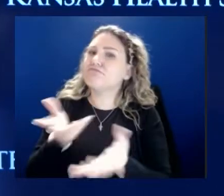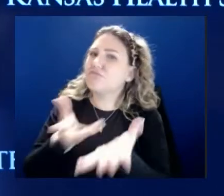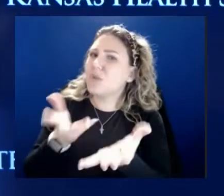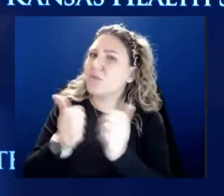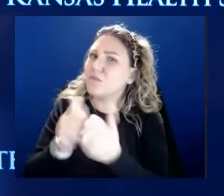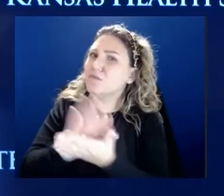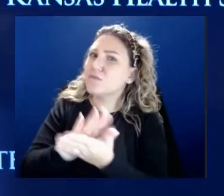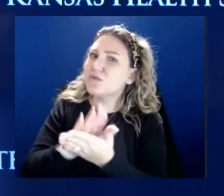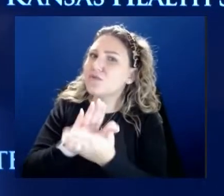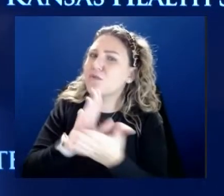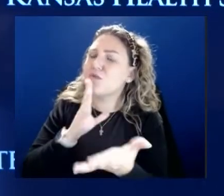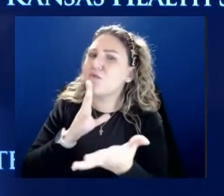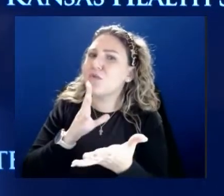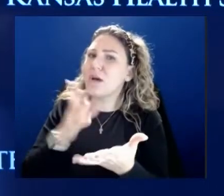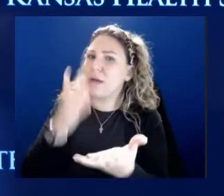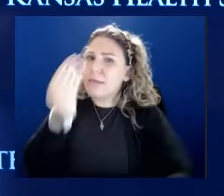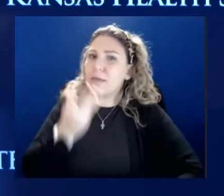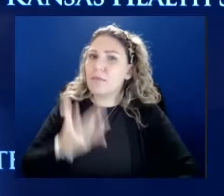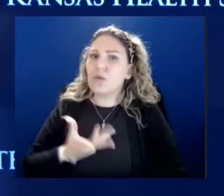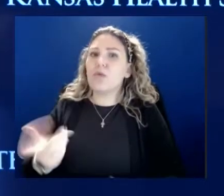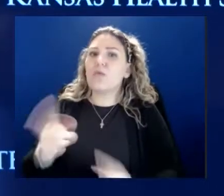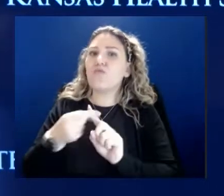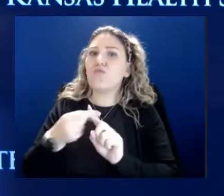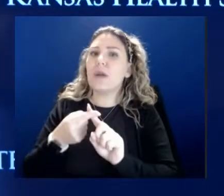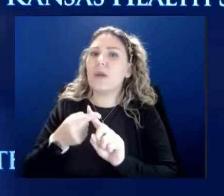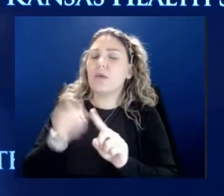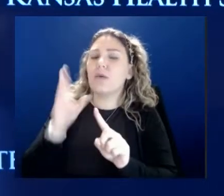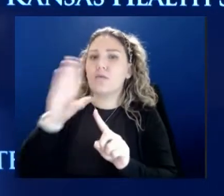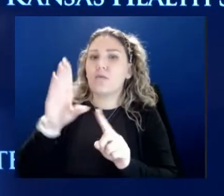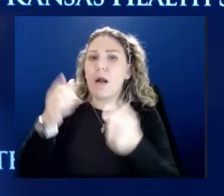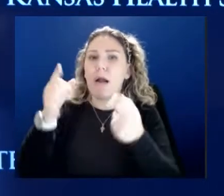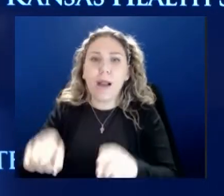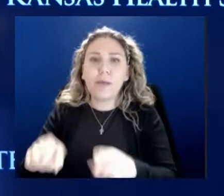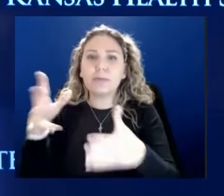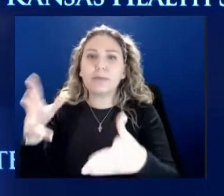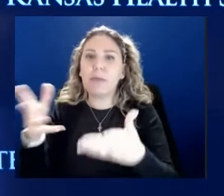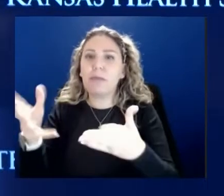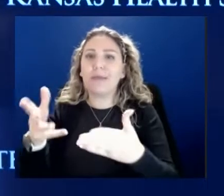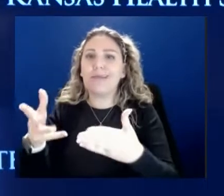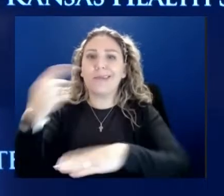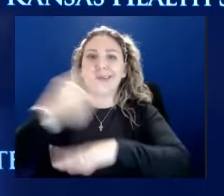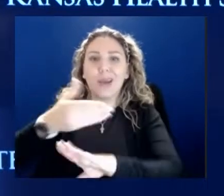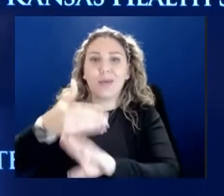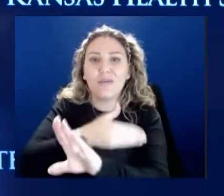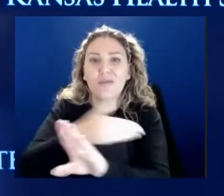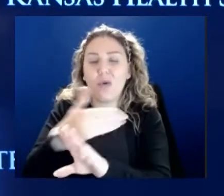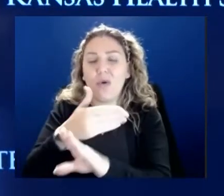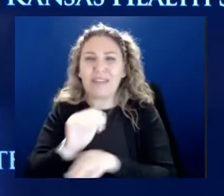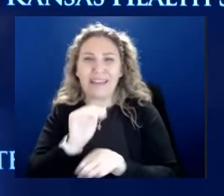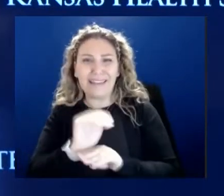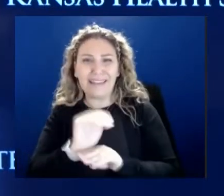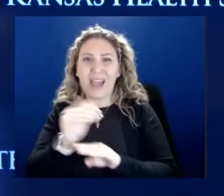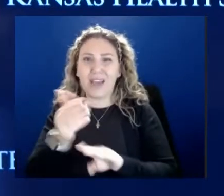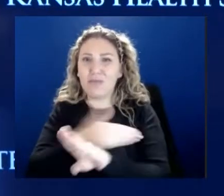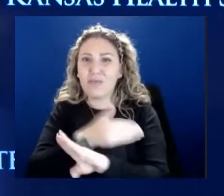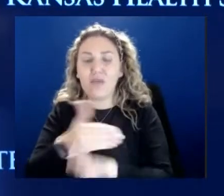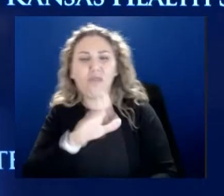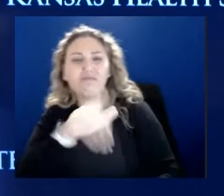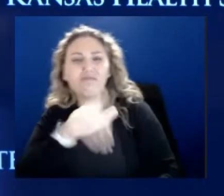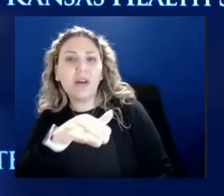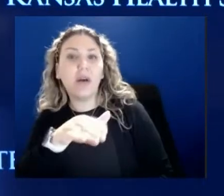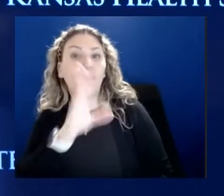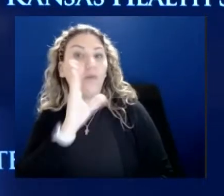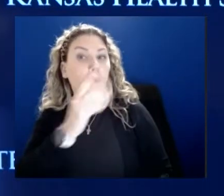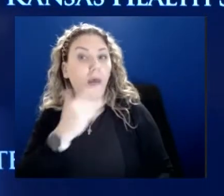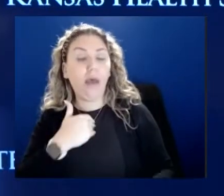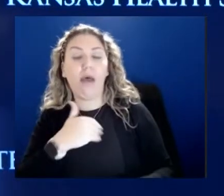these drills are coming, and you can prepare your student maybe the day before, probably not much more than the day before, but the night before, and say, hey, you guys are going to have a drill at school tomorrow.